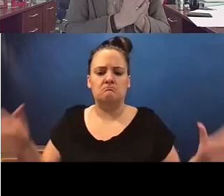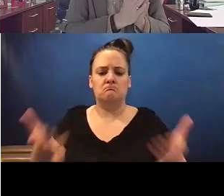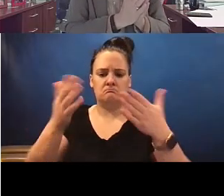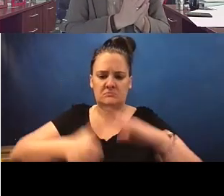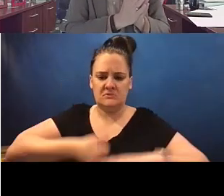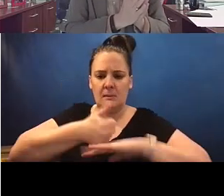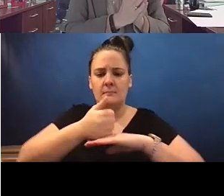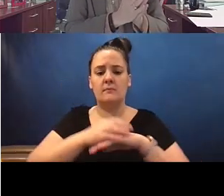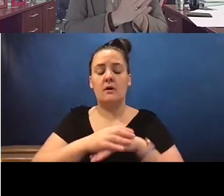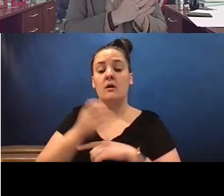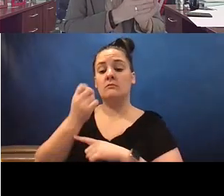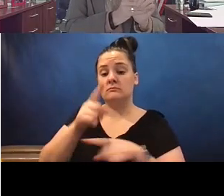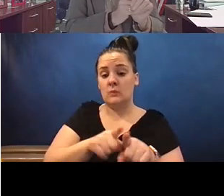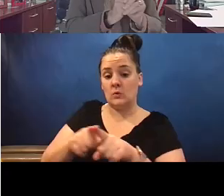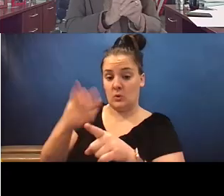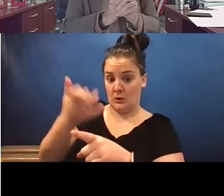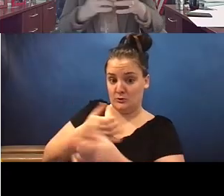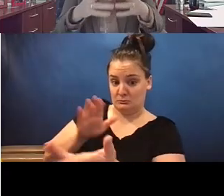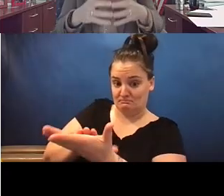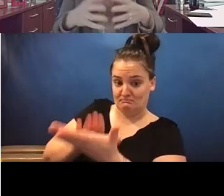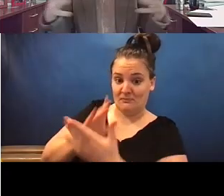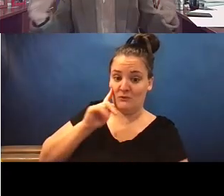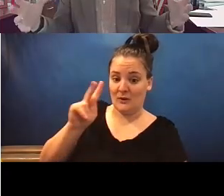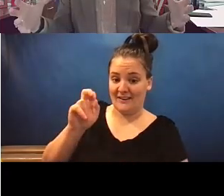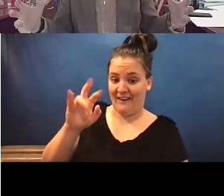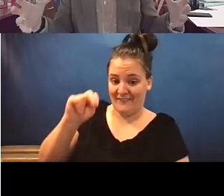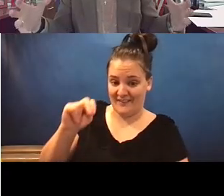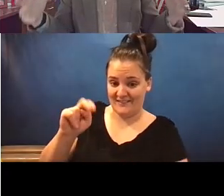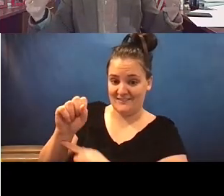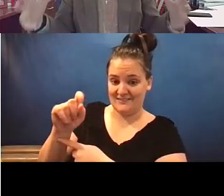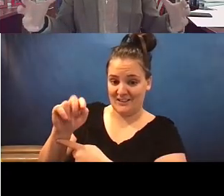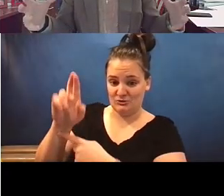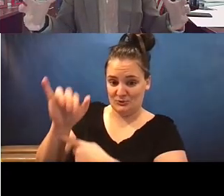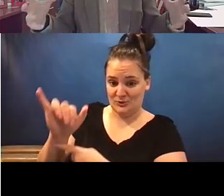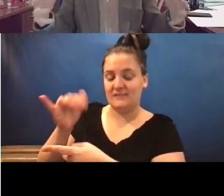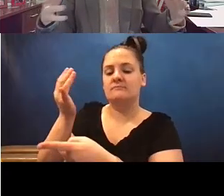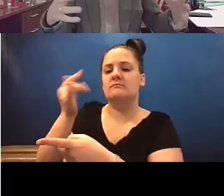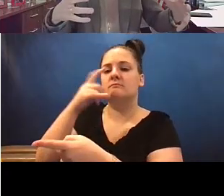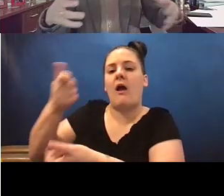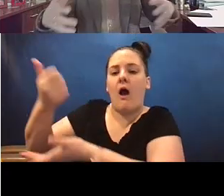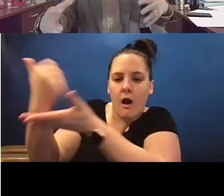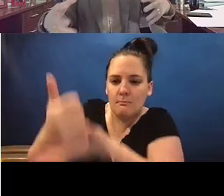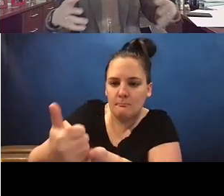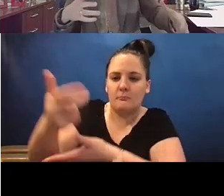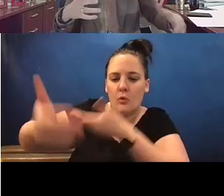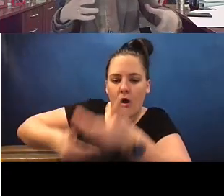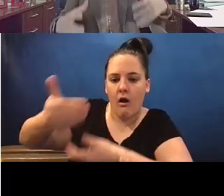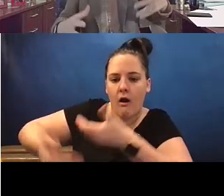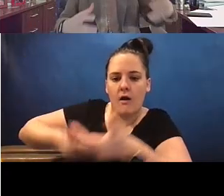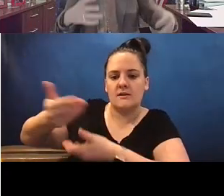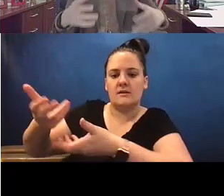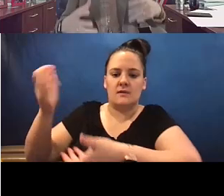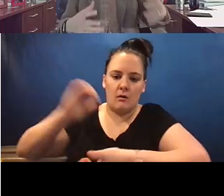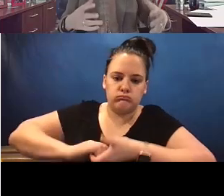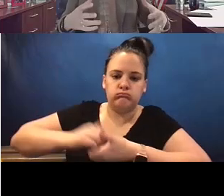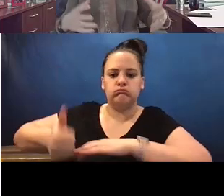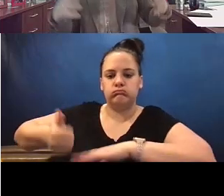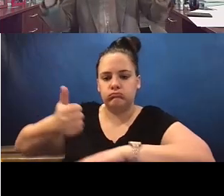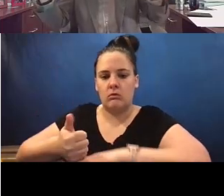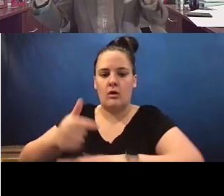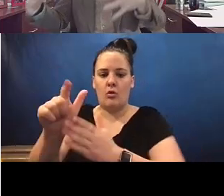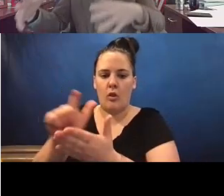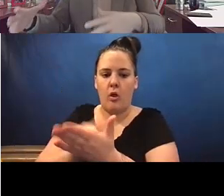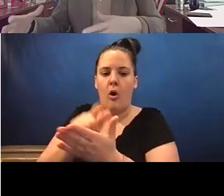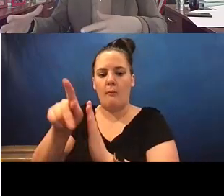in collaboration with healthcare policy and financing that allows hospitals to work together in order to have economies of